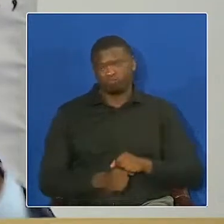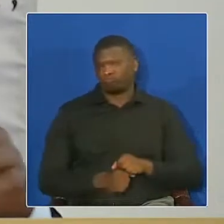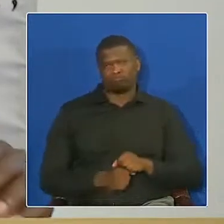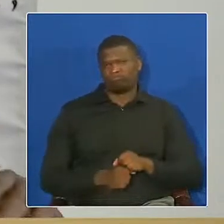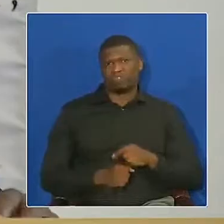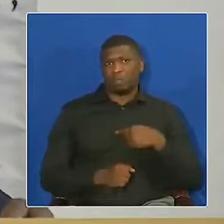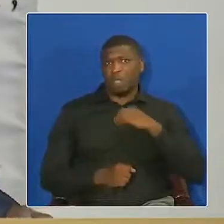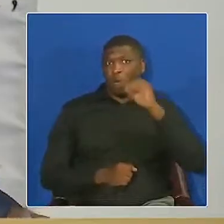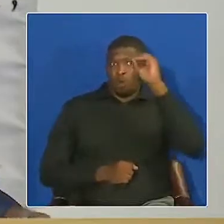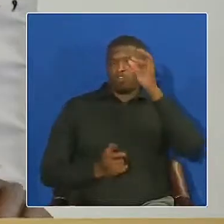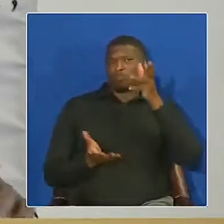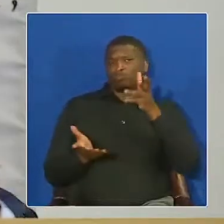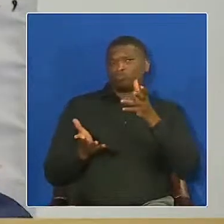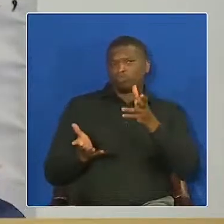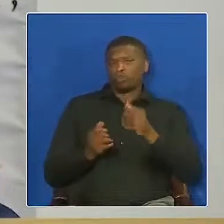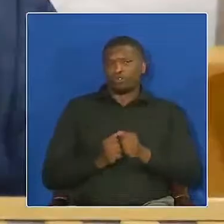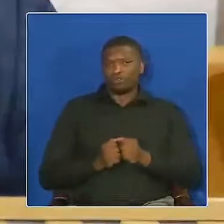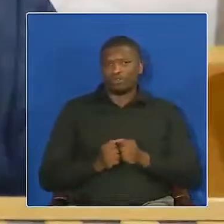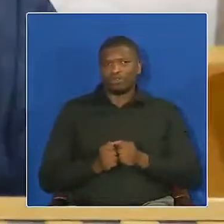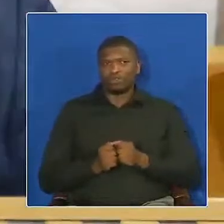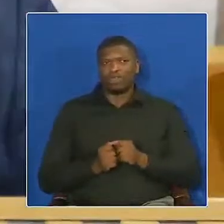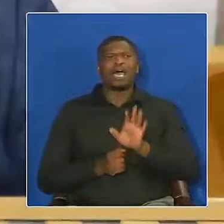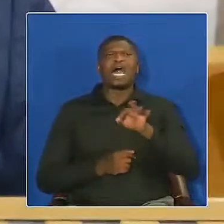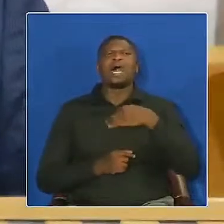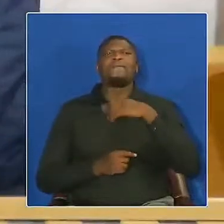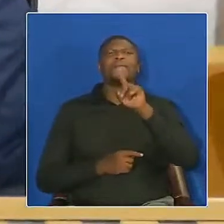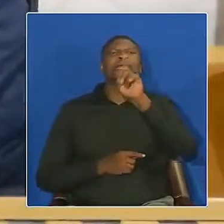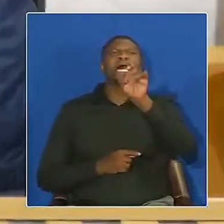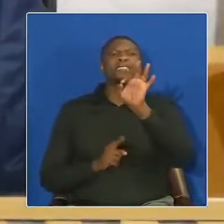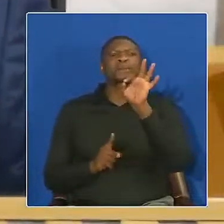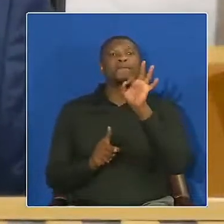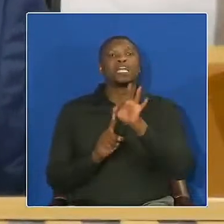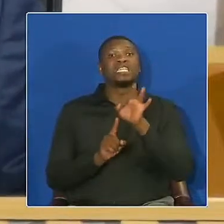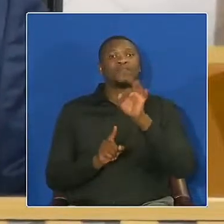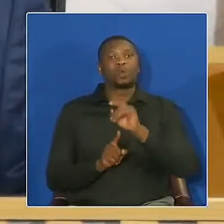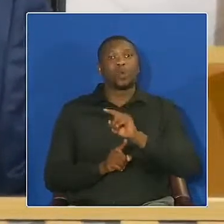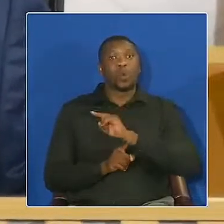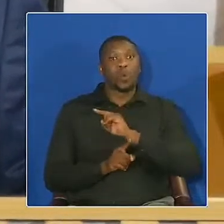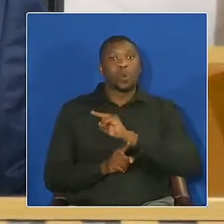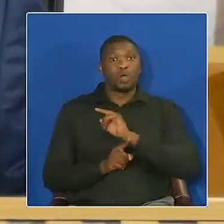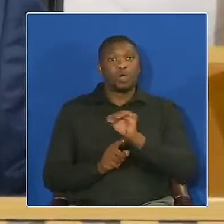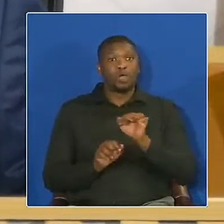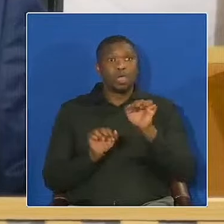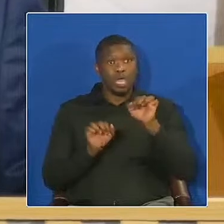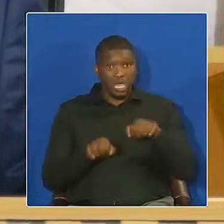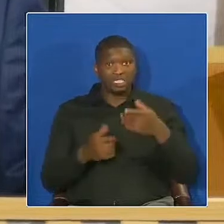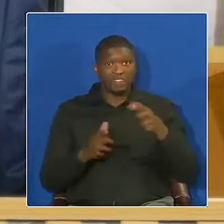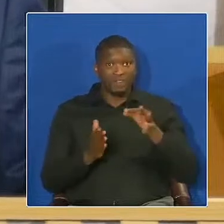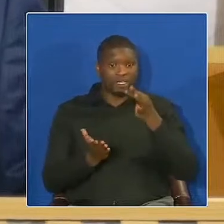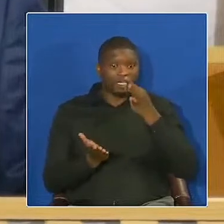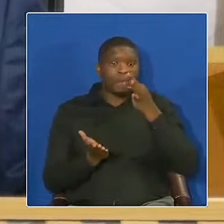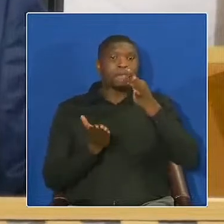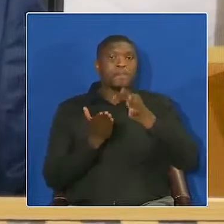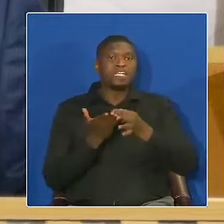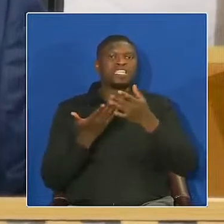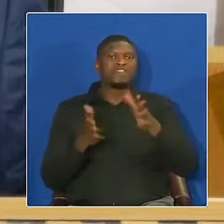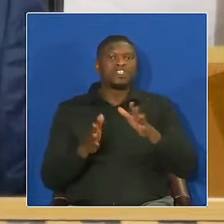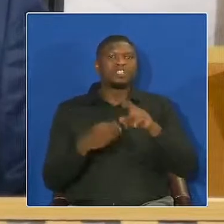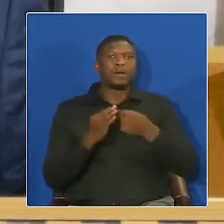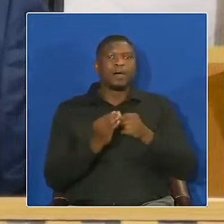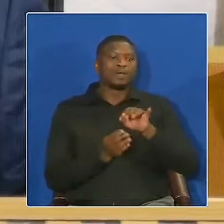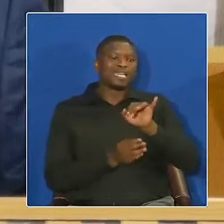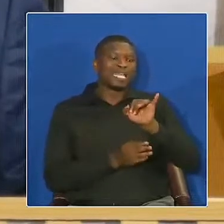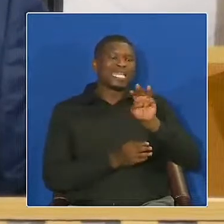my... I'm asking specifically because, yes, there was mention earlier of